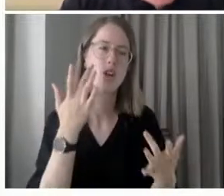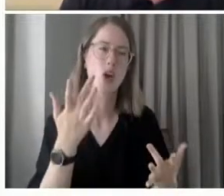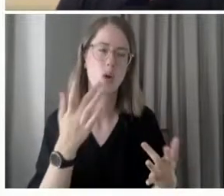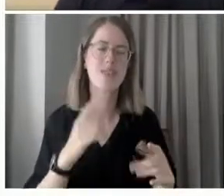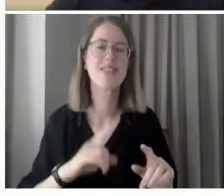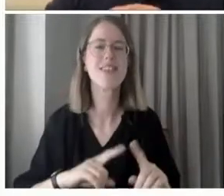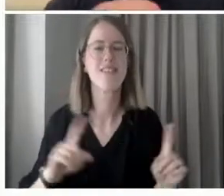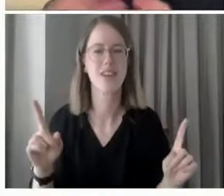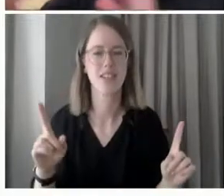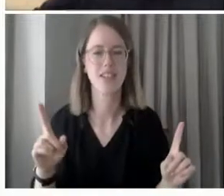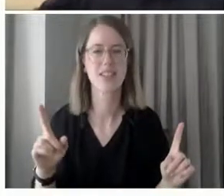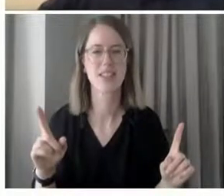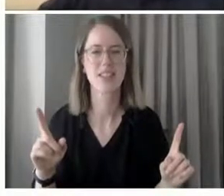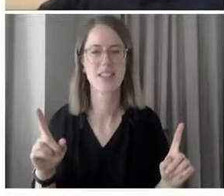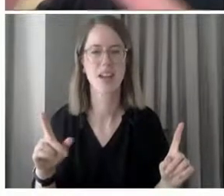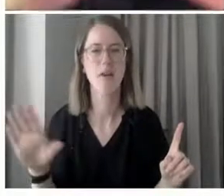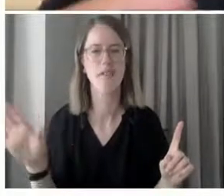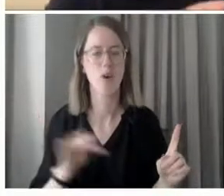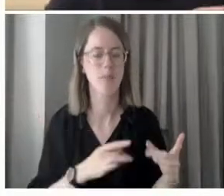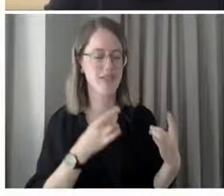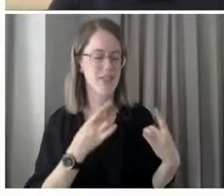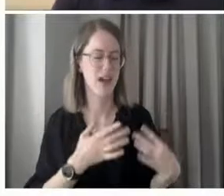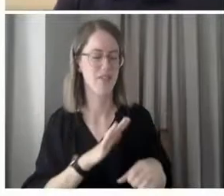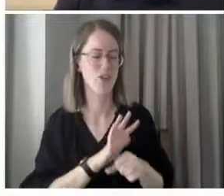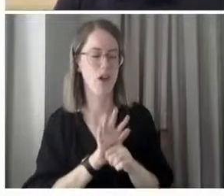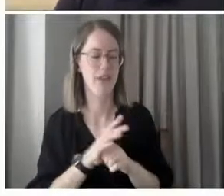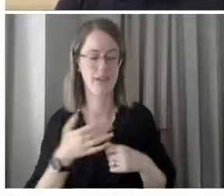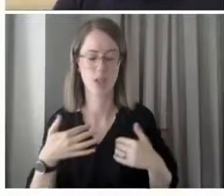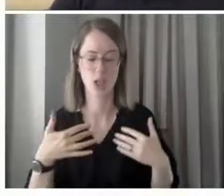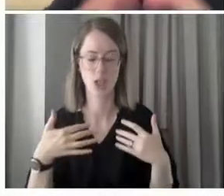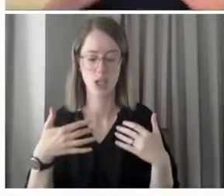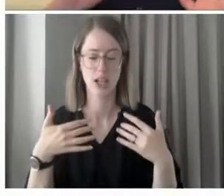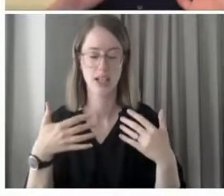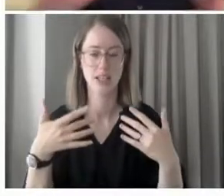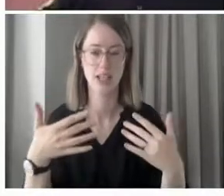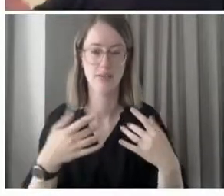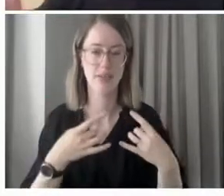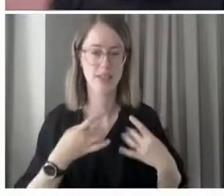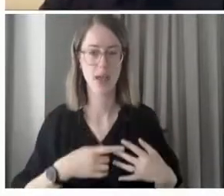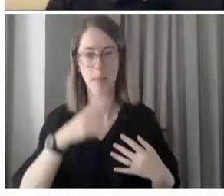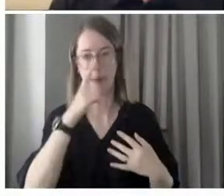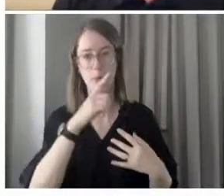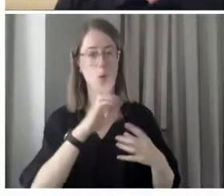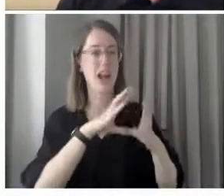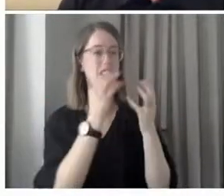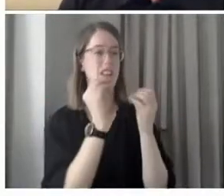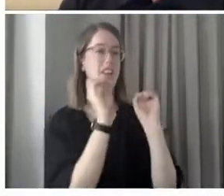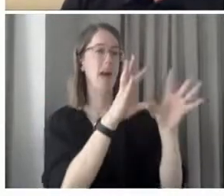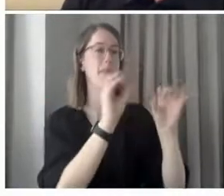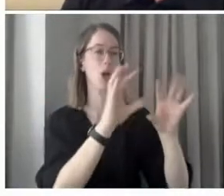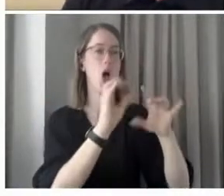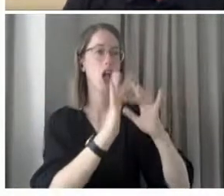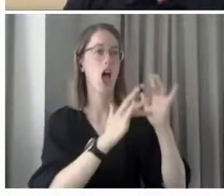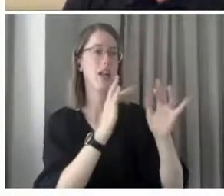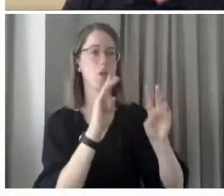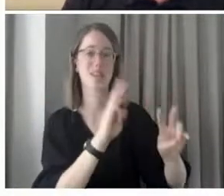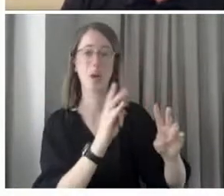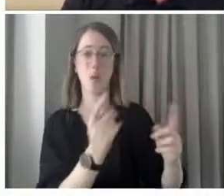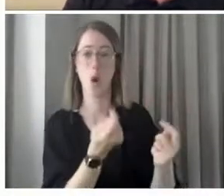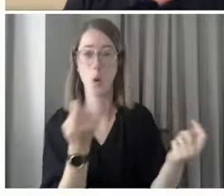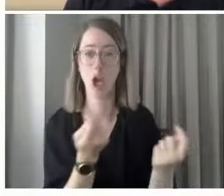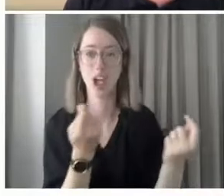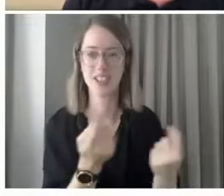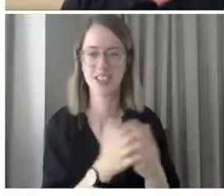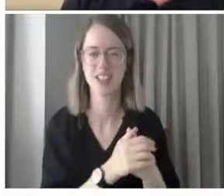difference from the beginning of COVID to later, where the beginning people just threw everything online, see what stuck. And there was a